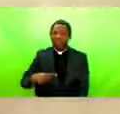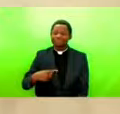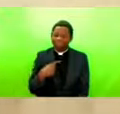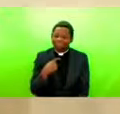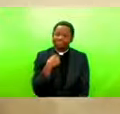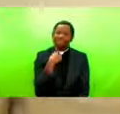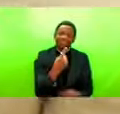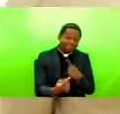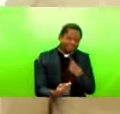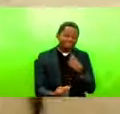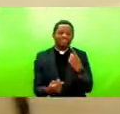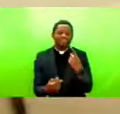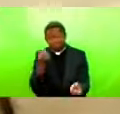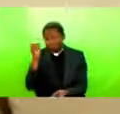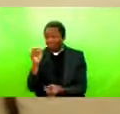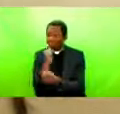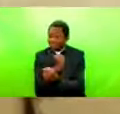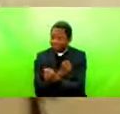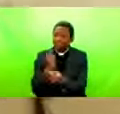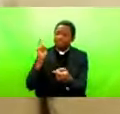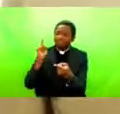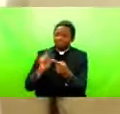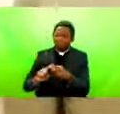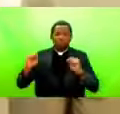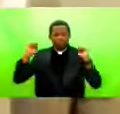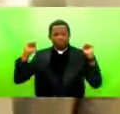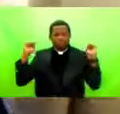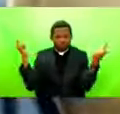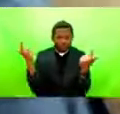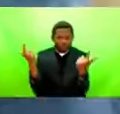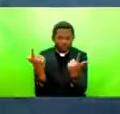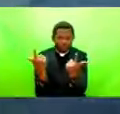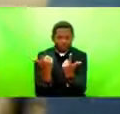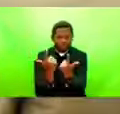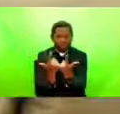Lord. Oh, spreading of his love to